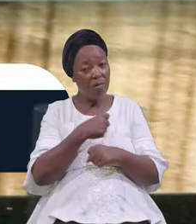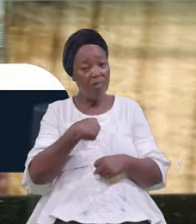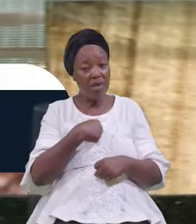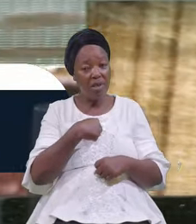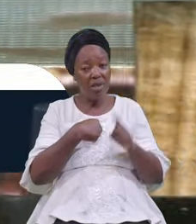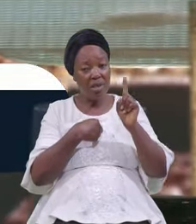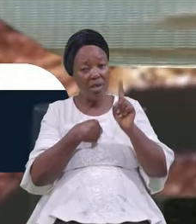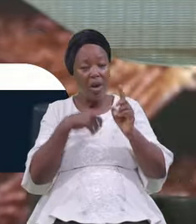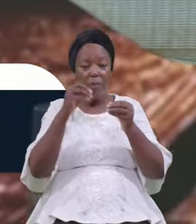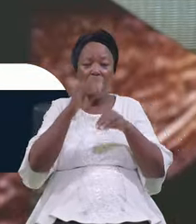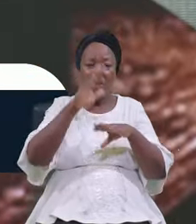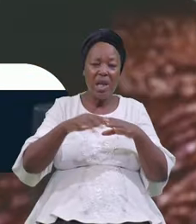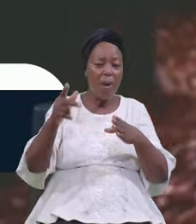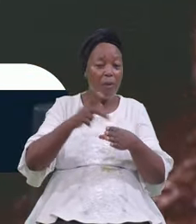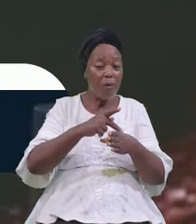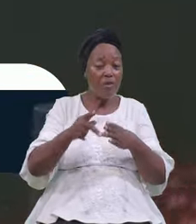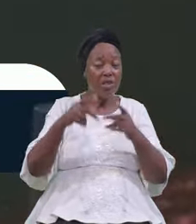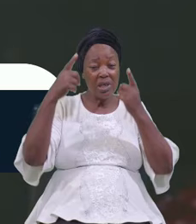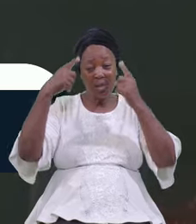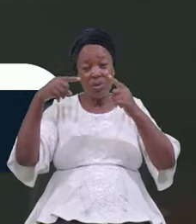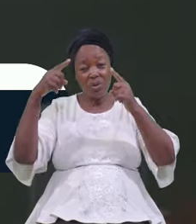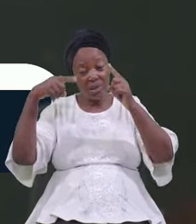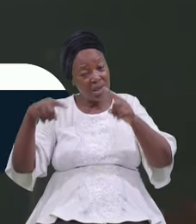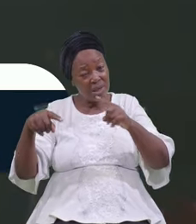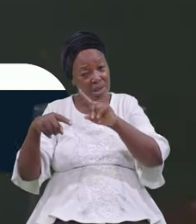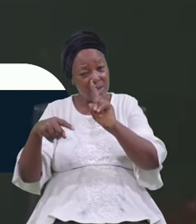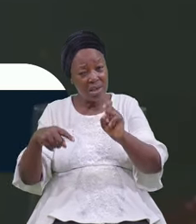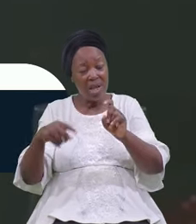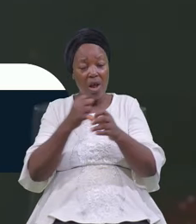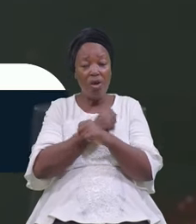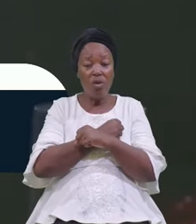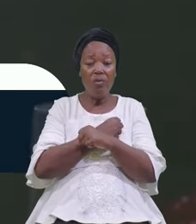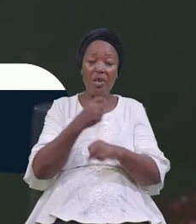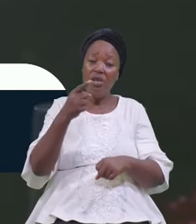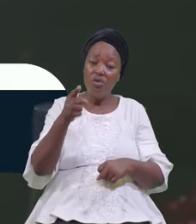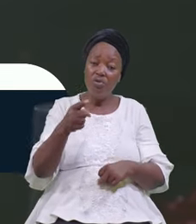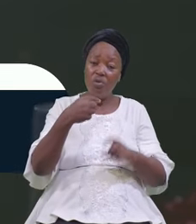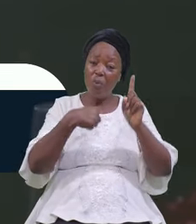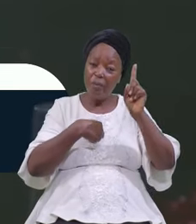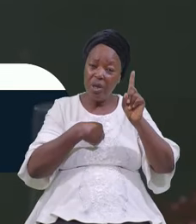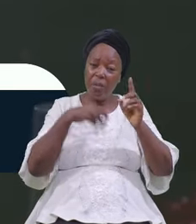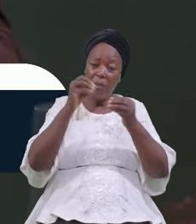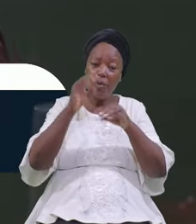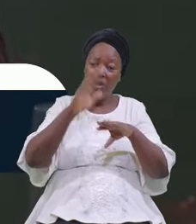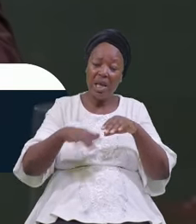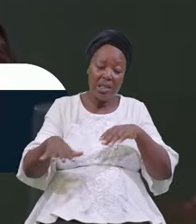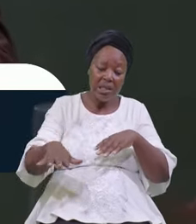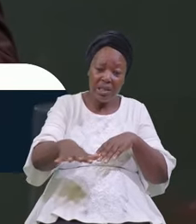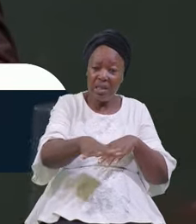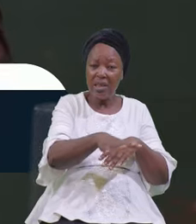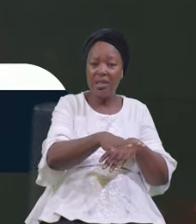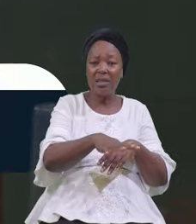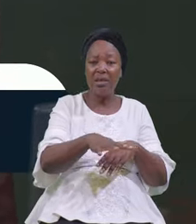than professional success? Lovest thou me more than this, more than these, more